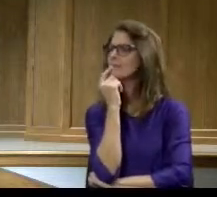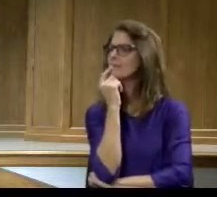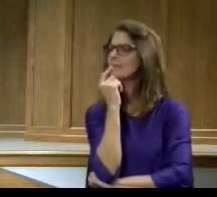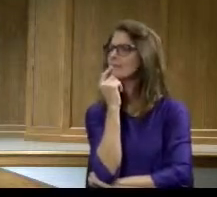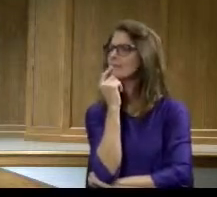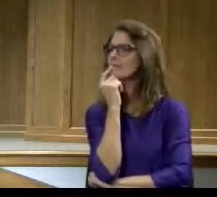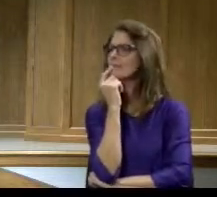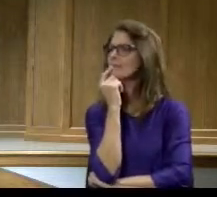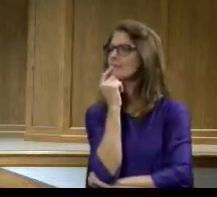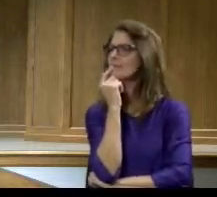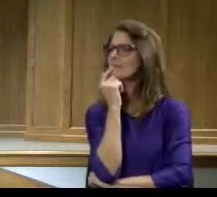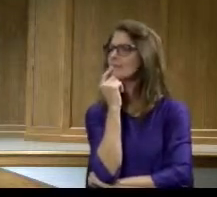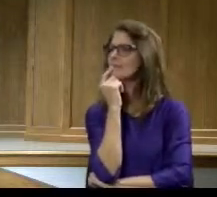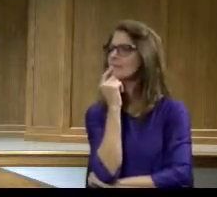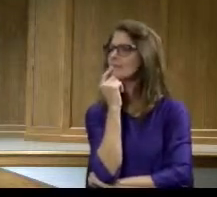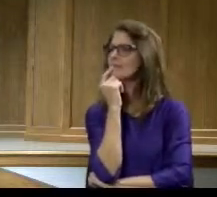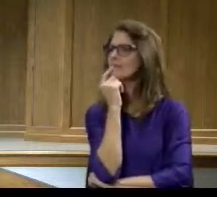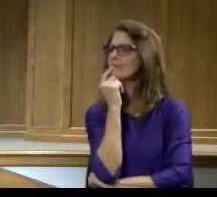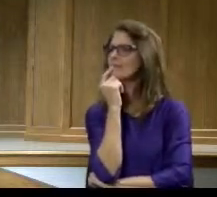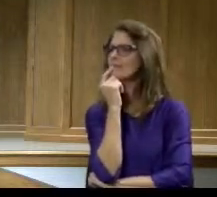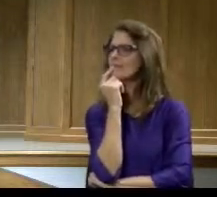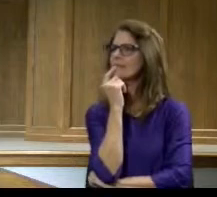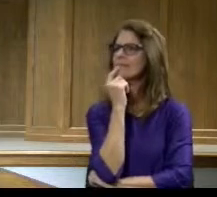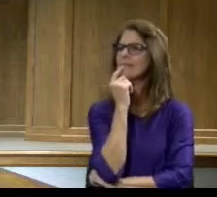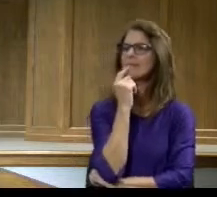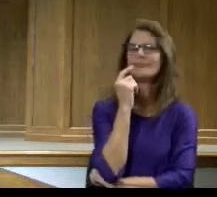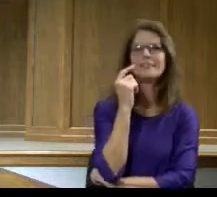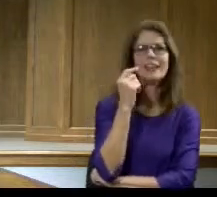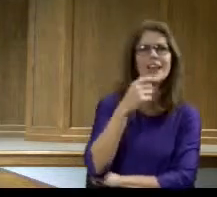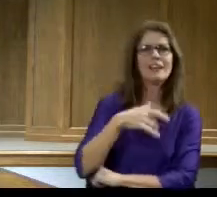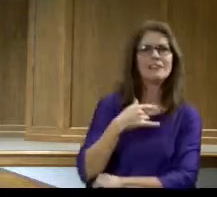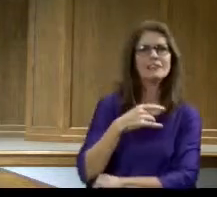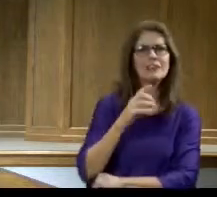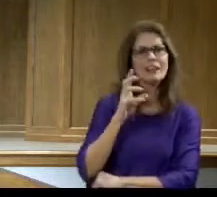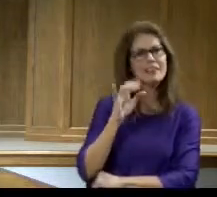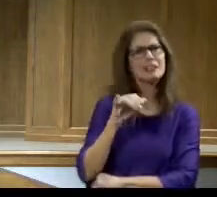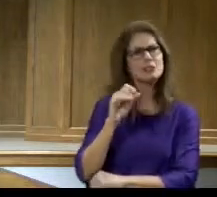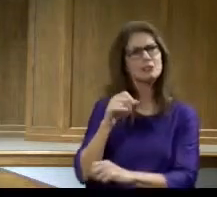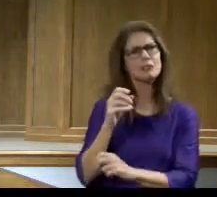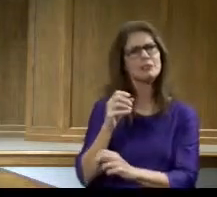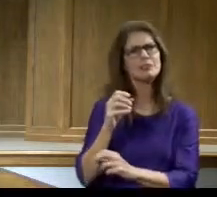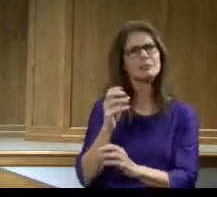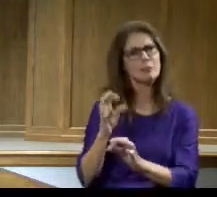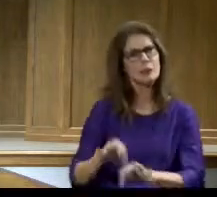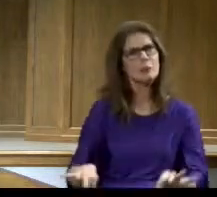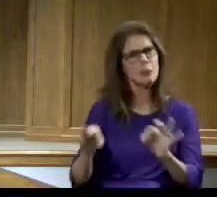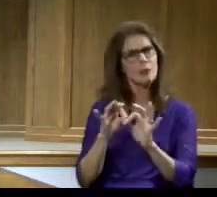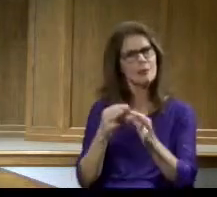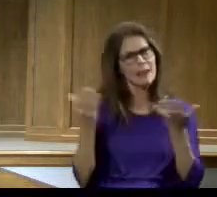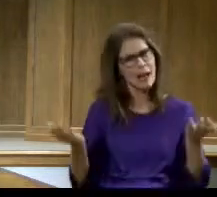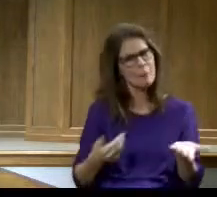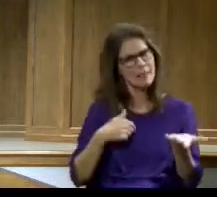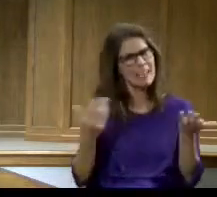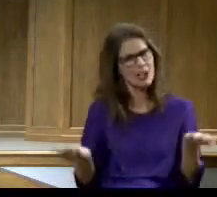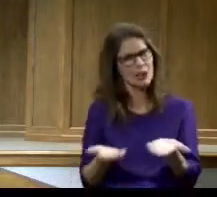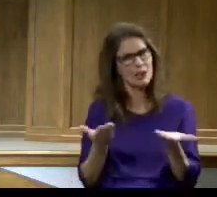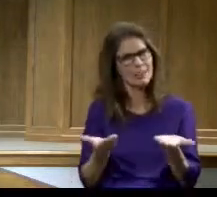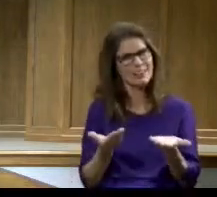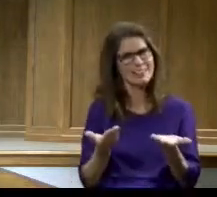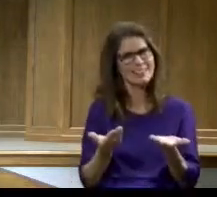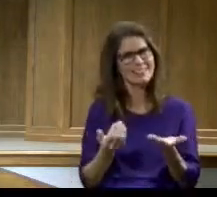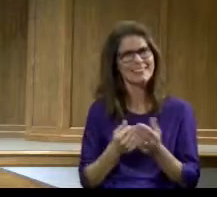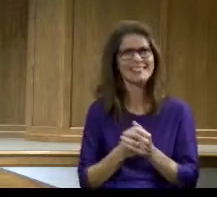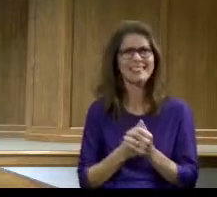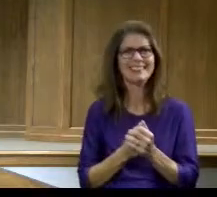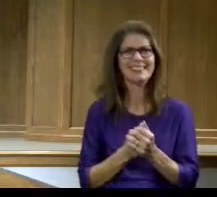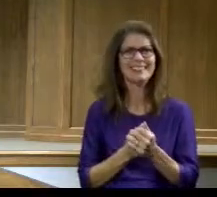Seems like that ought to, you know, matter. And I know what he means. But the psalmist is taking us